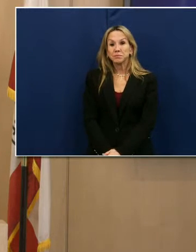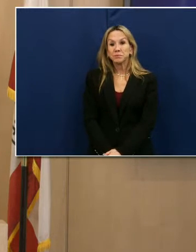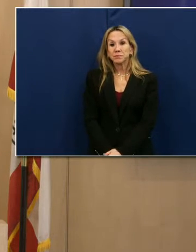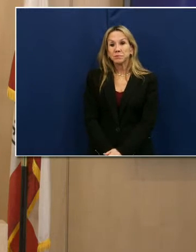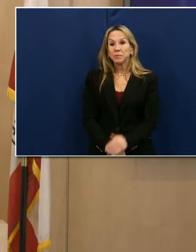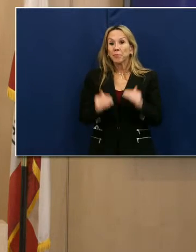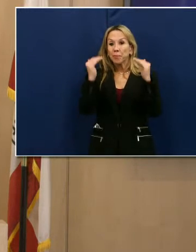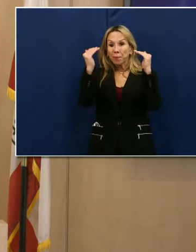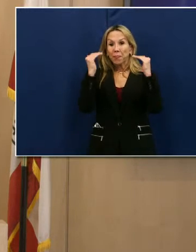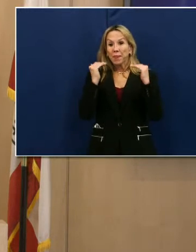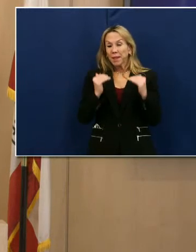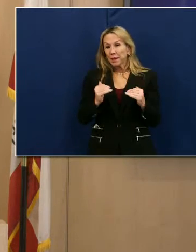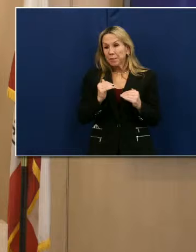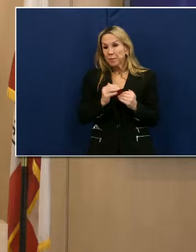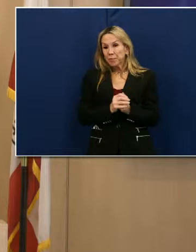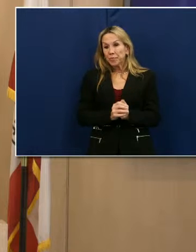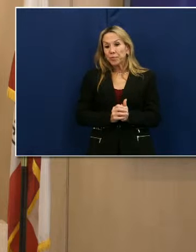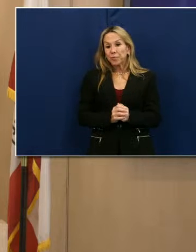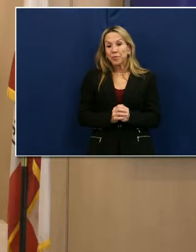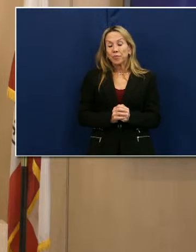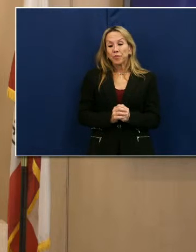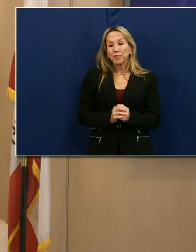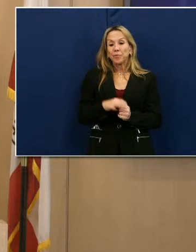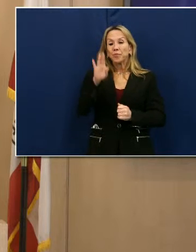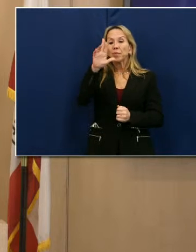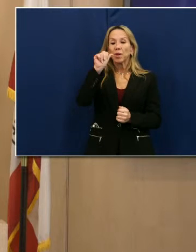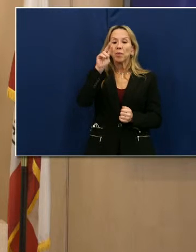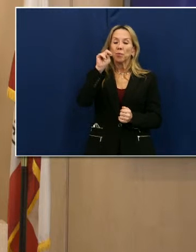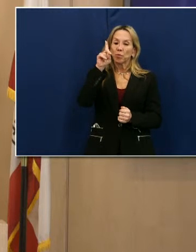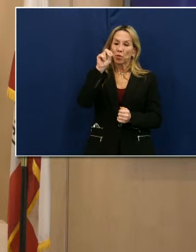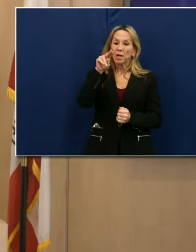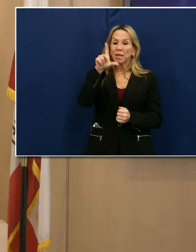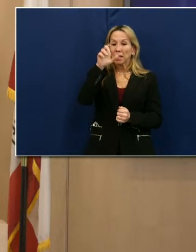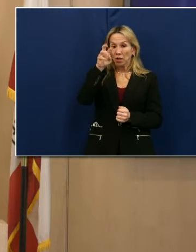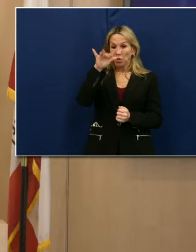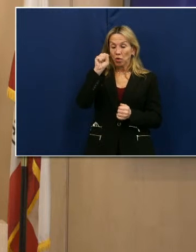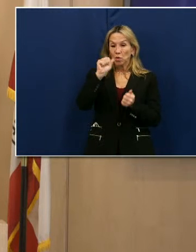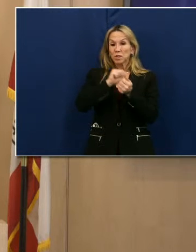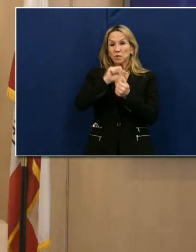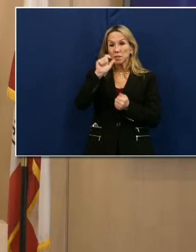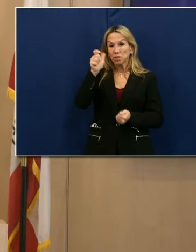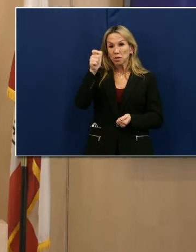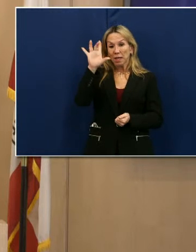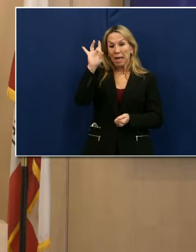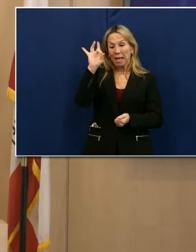Okay, next question. The next question is from Brandon Lewis with 8 News.